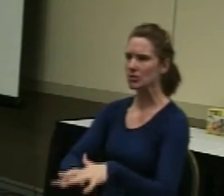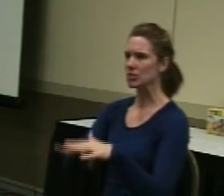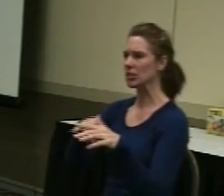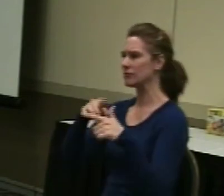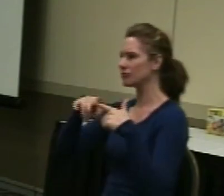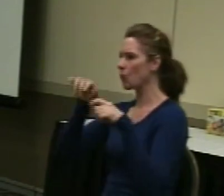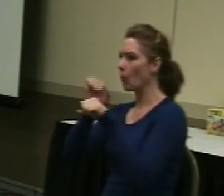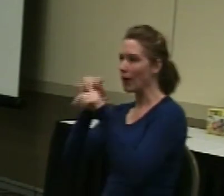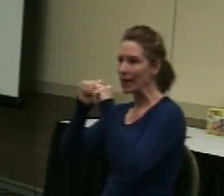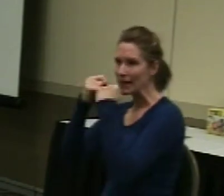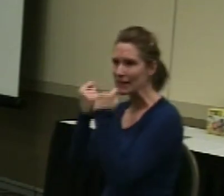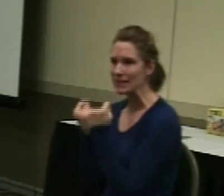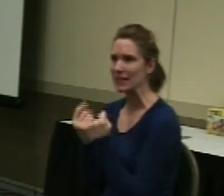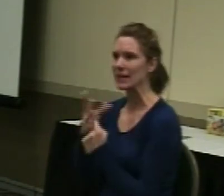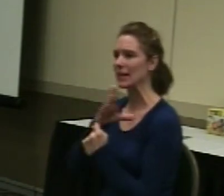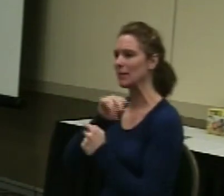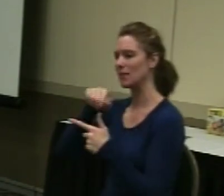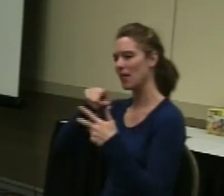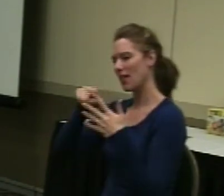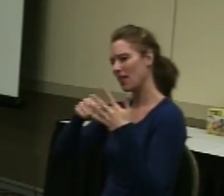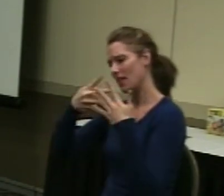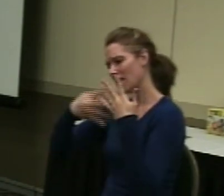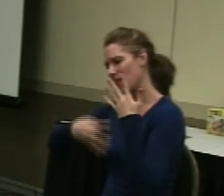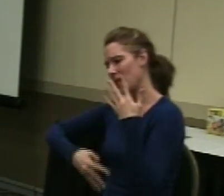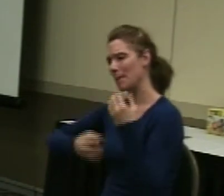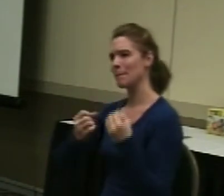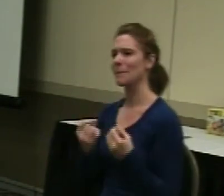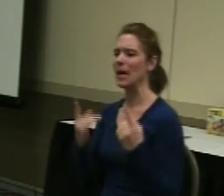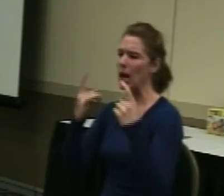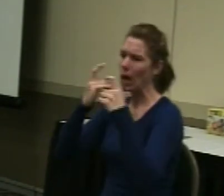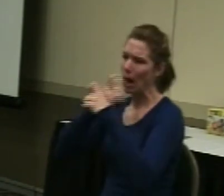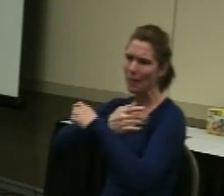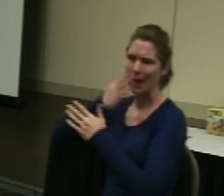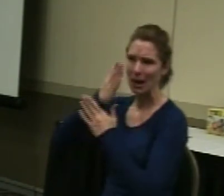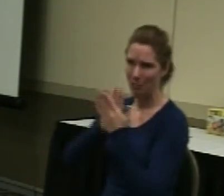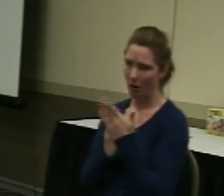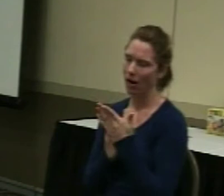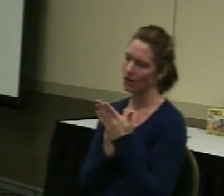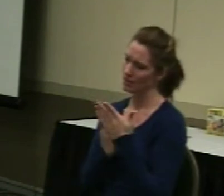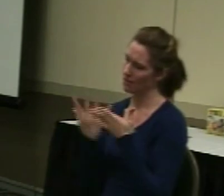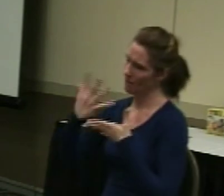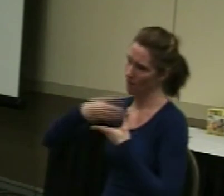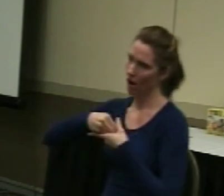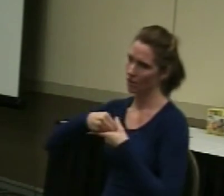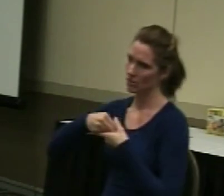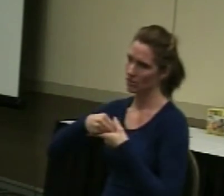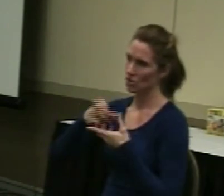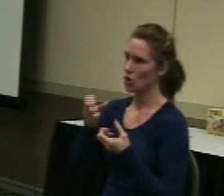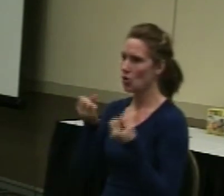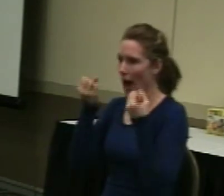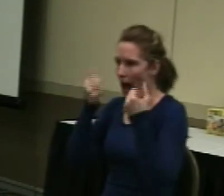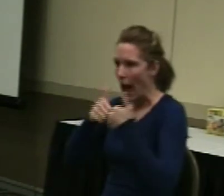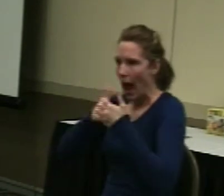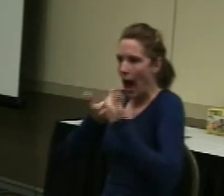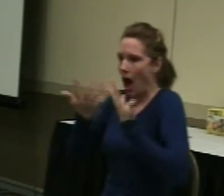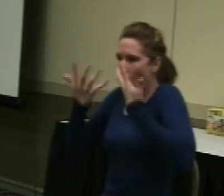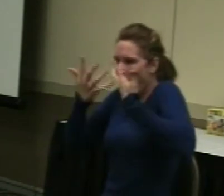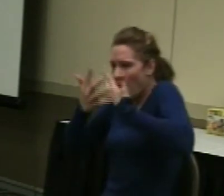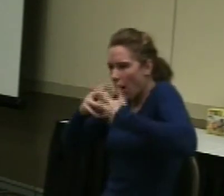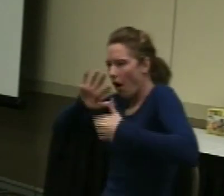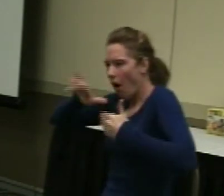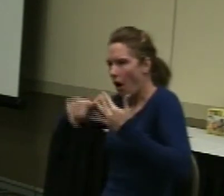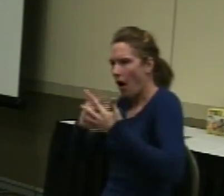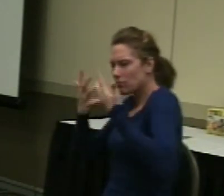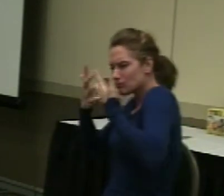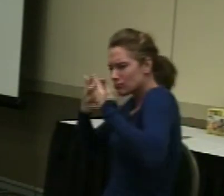in teams, and so many different complicated parts. So making it all work and making it all